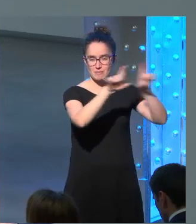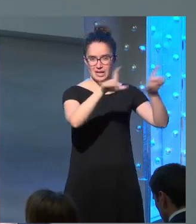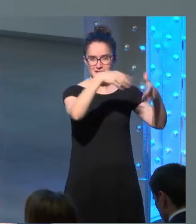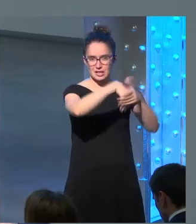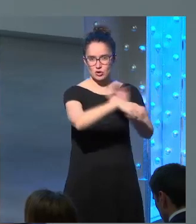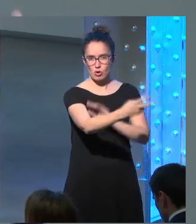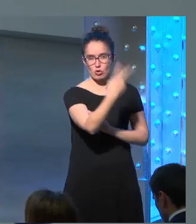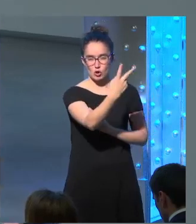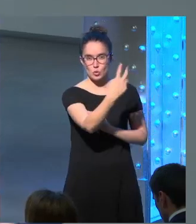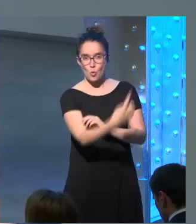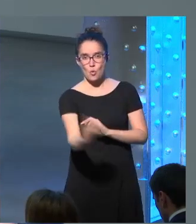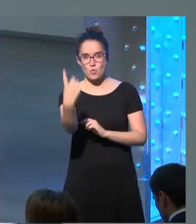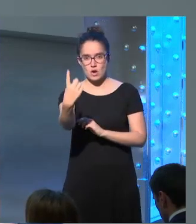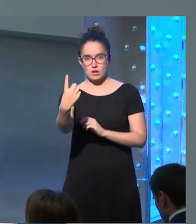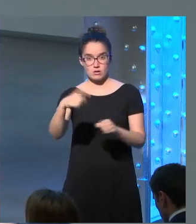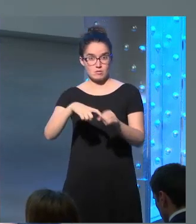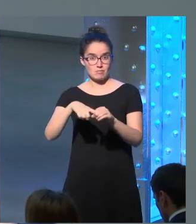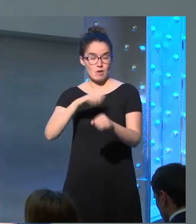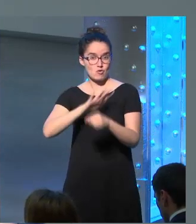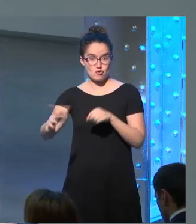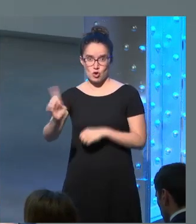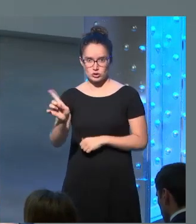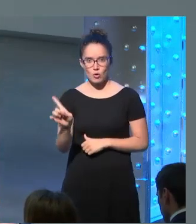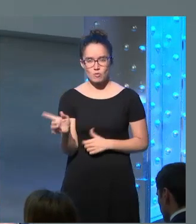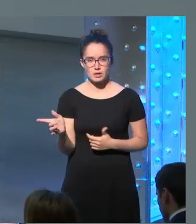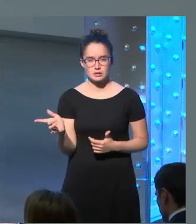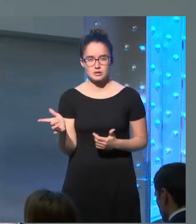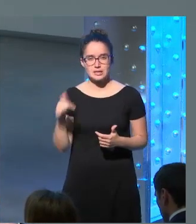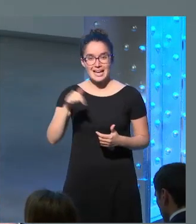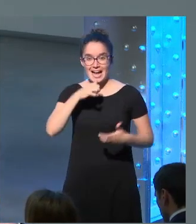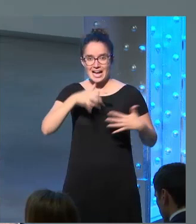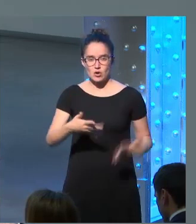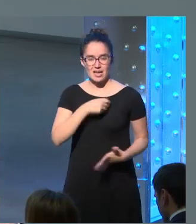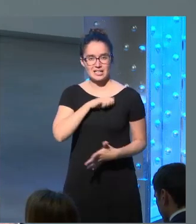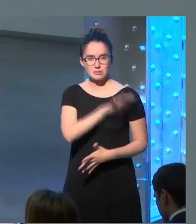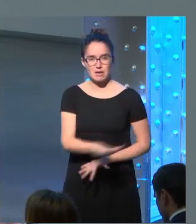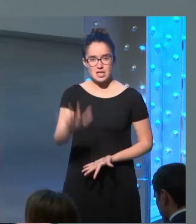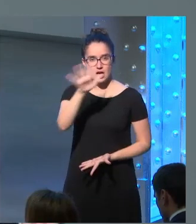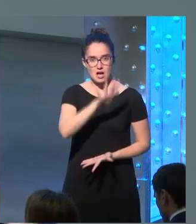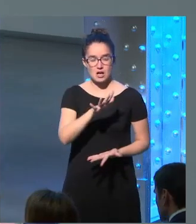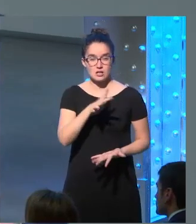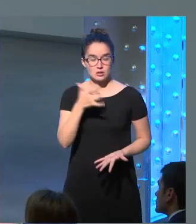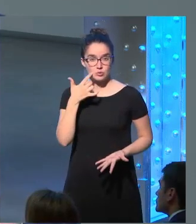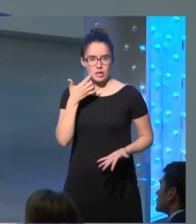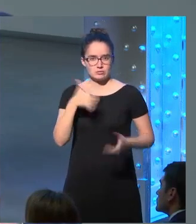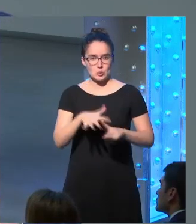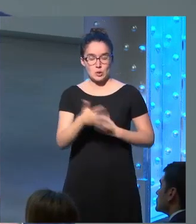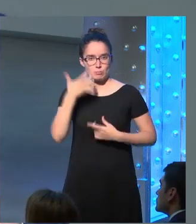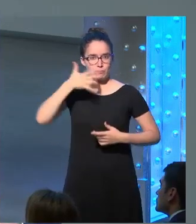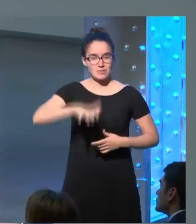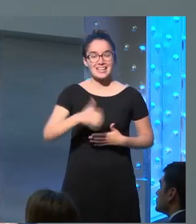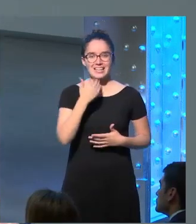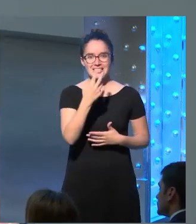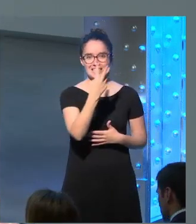2 positions that a company is launching in the market, 1 is left